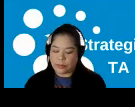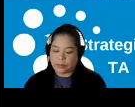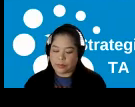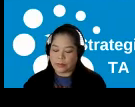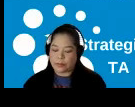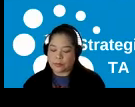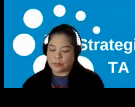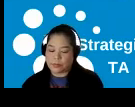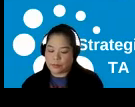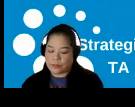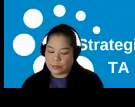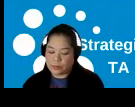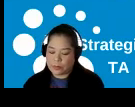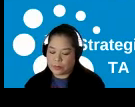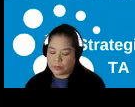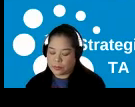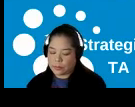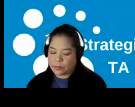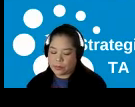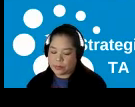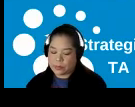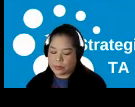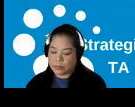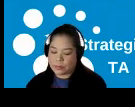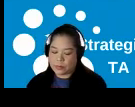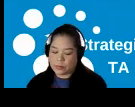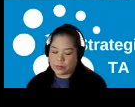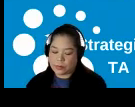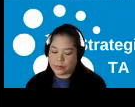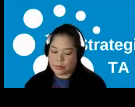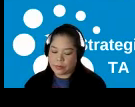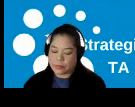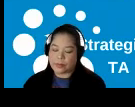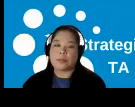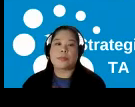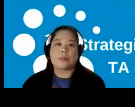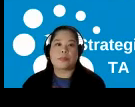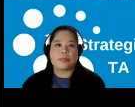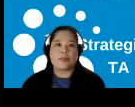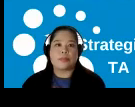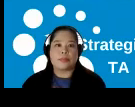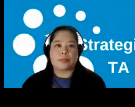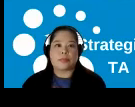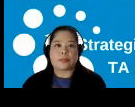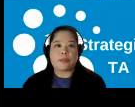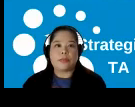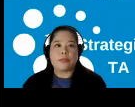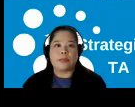have some kind of urban rural diversity in the way that we are thinking about these programs.